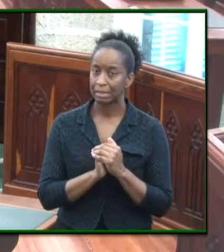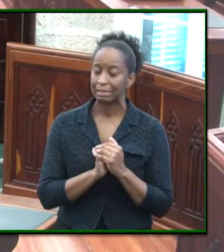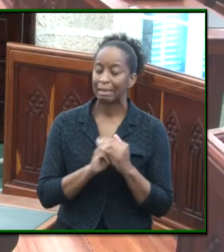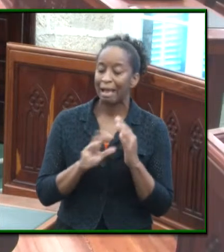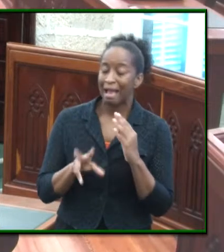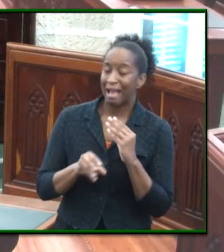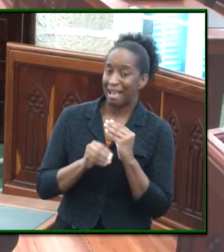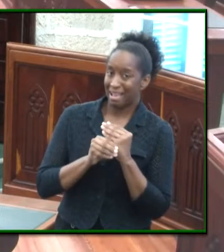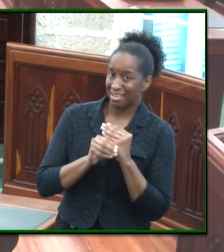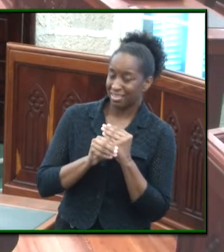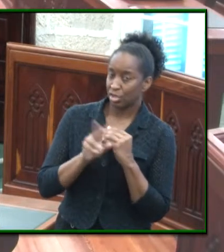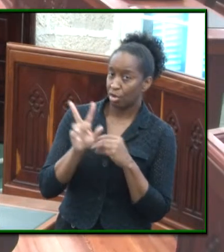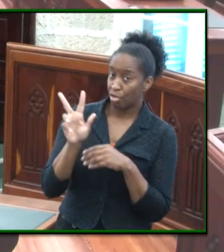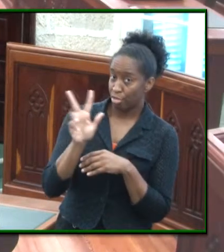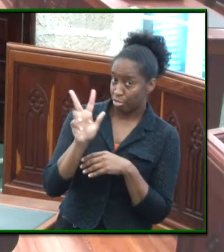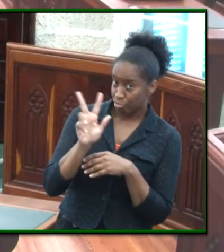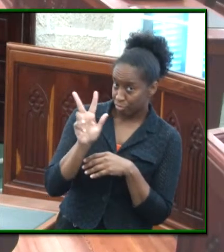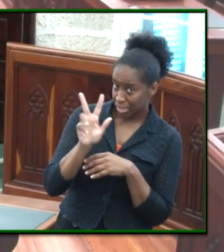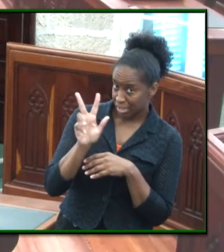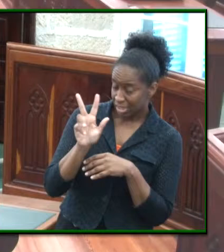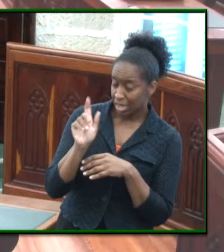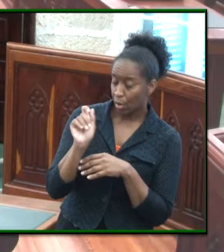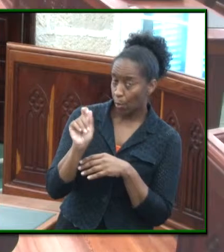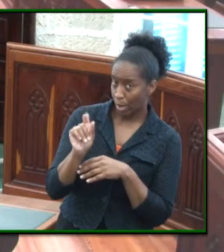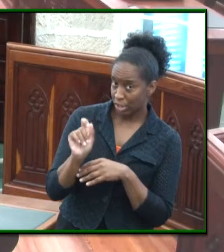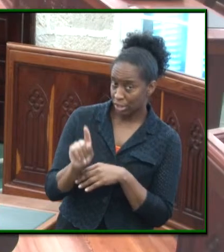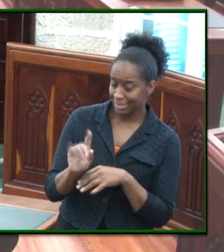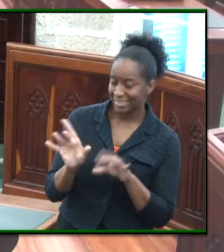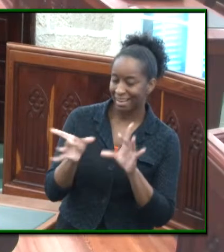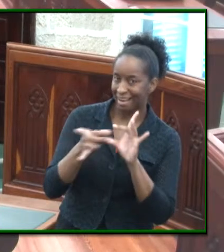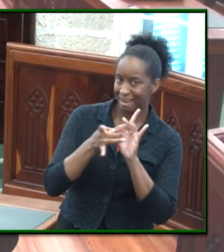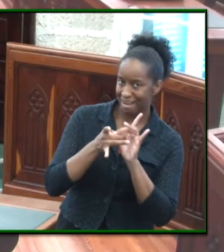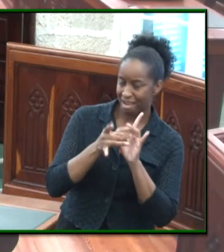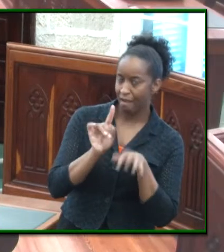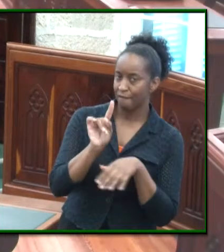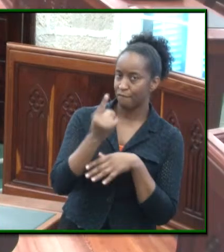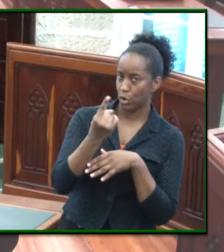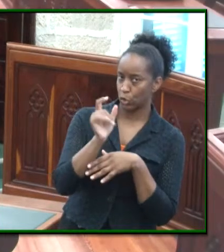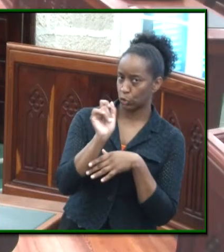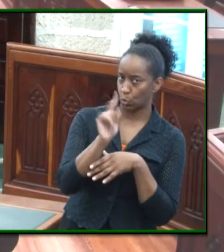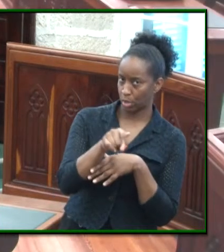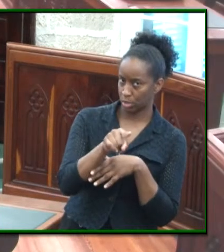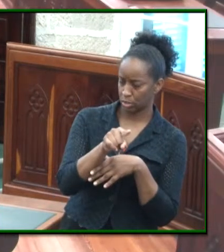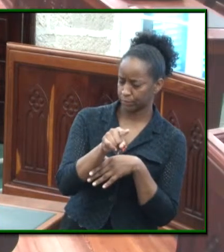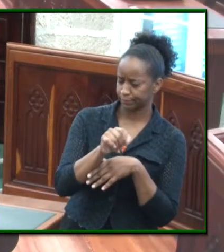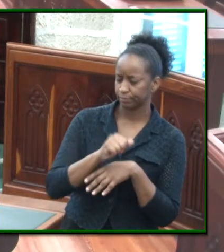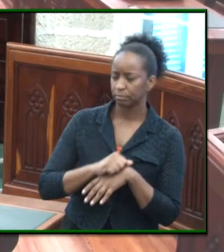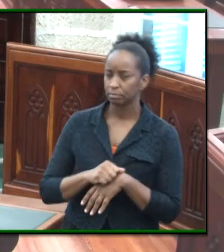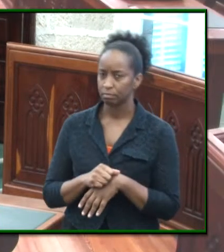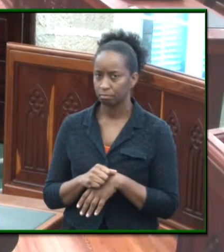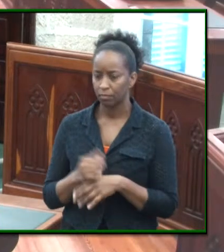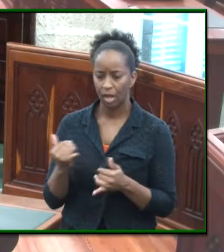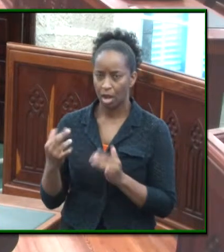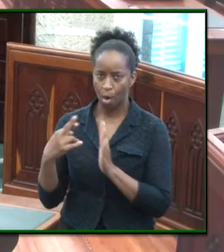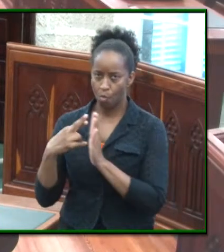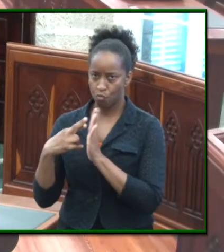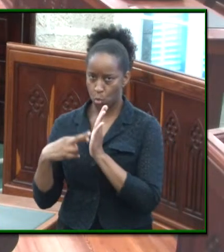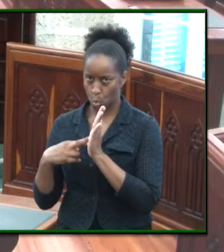questions. You do not, the standing order does not provide,